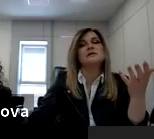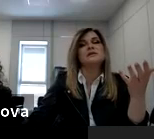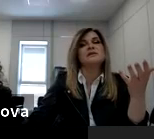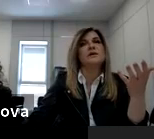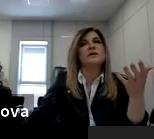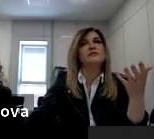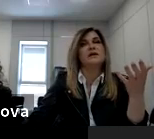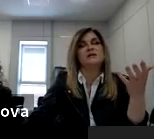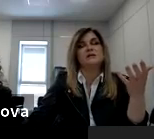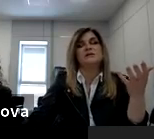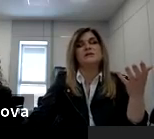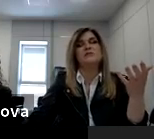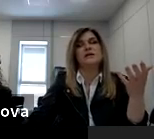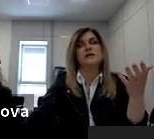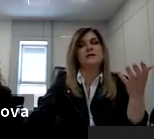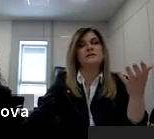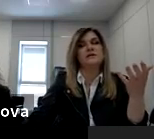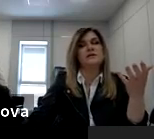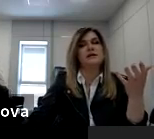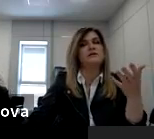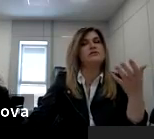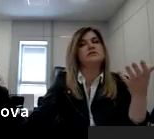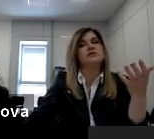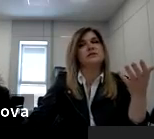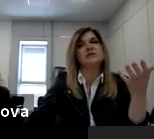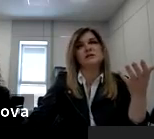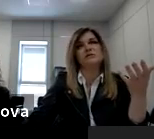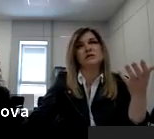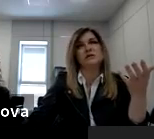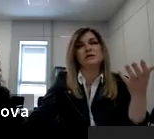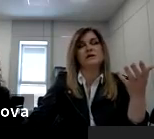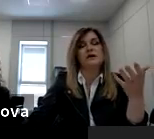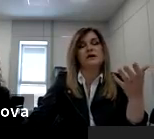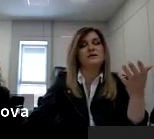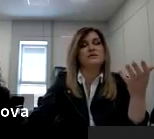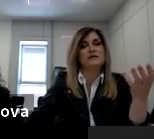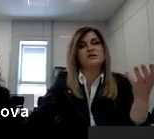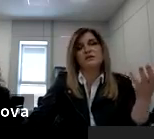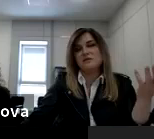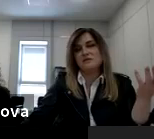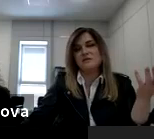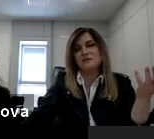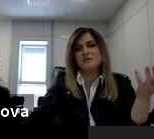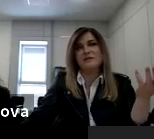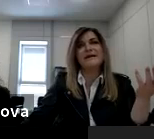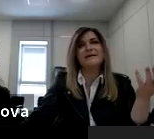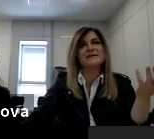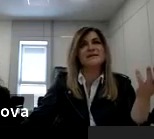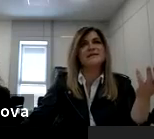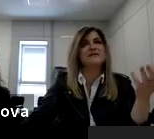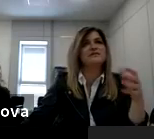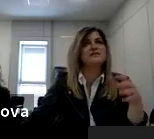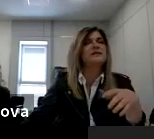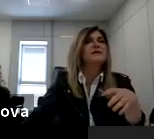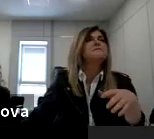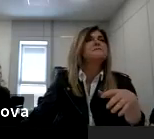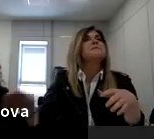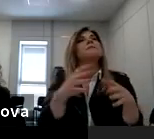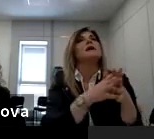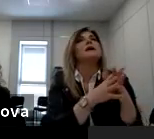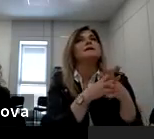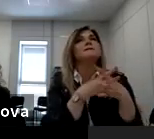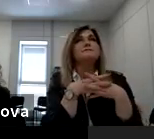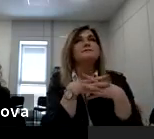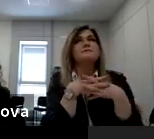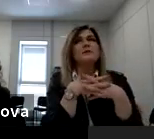that when you place this luminaire at the facade, you do not see the luminaire. You see just the light itself. Right, in